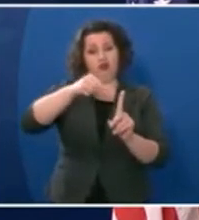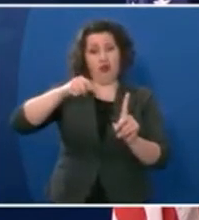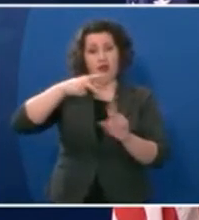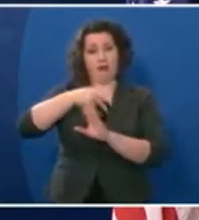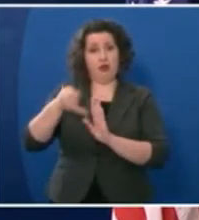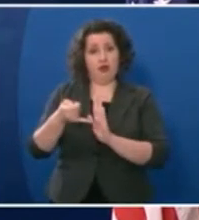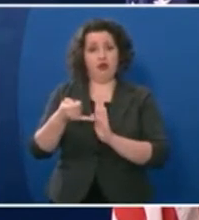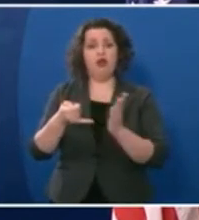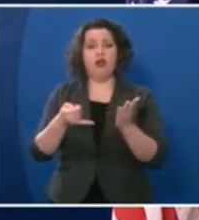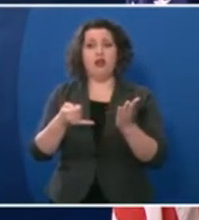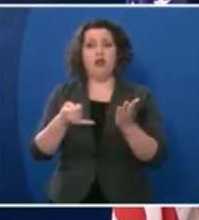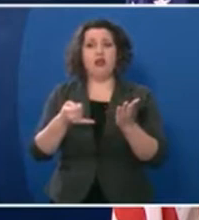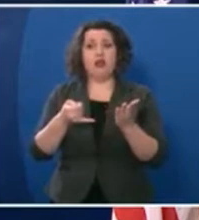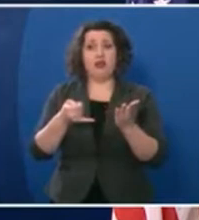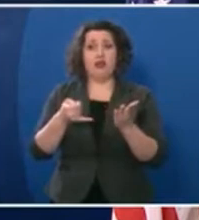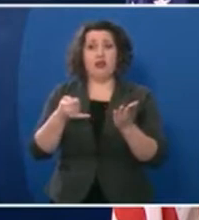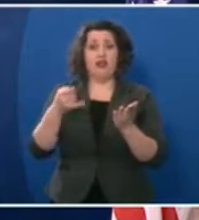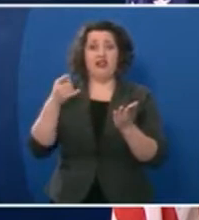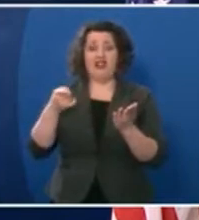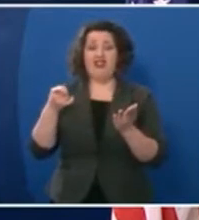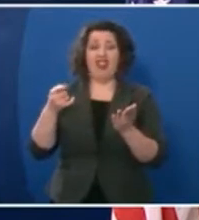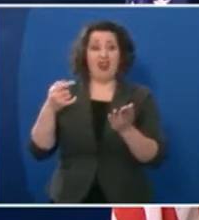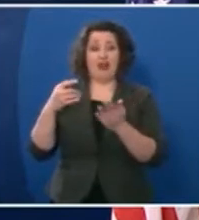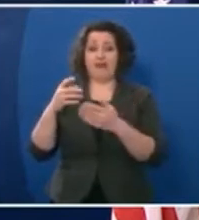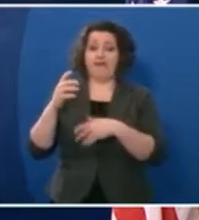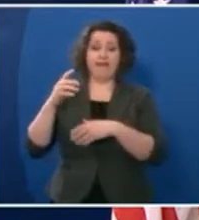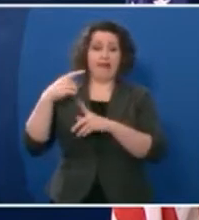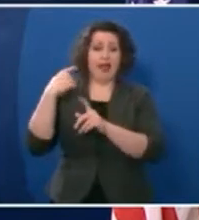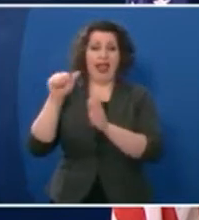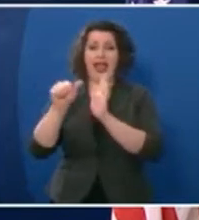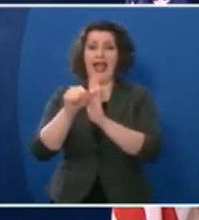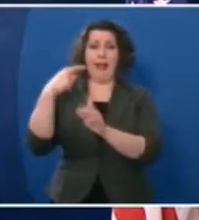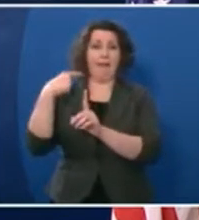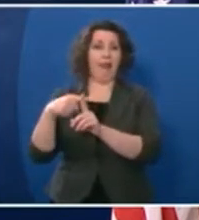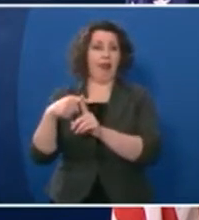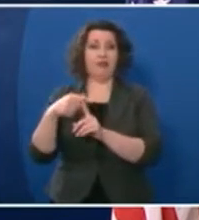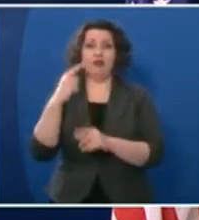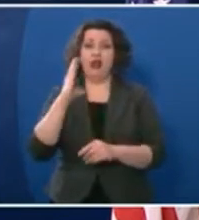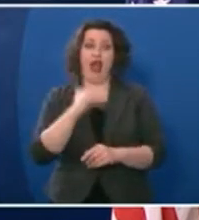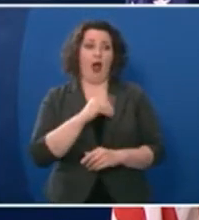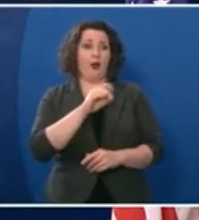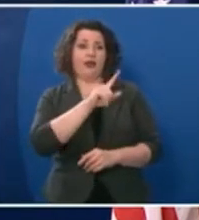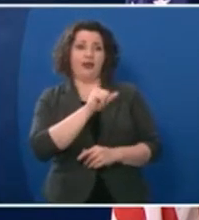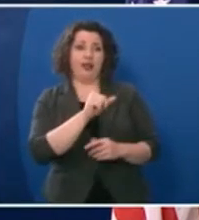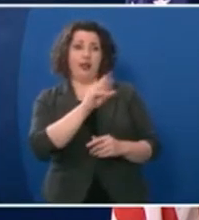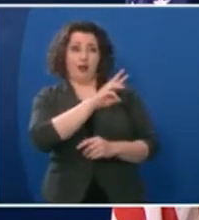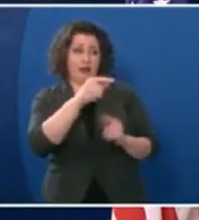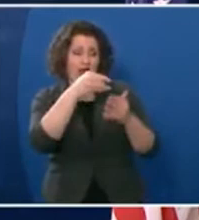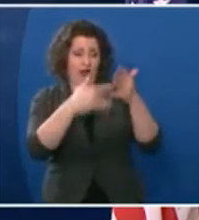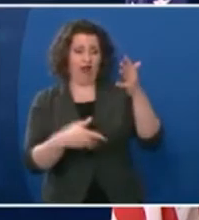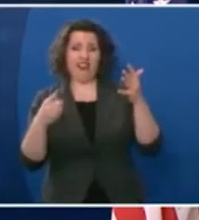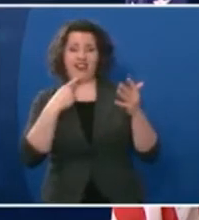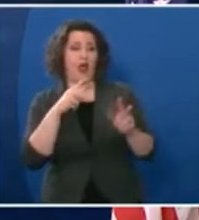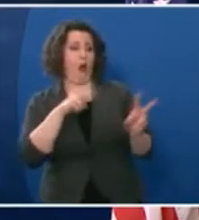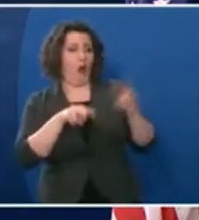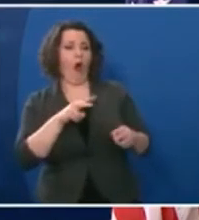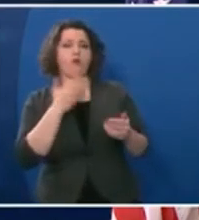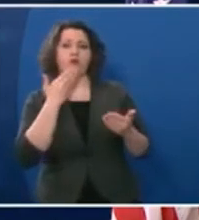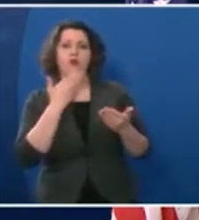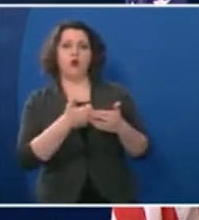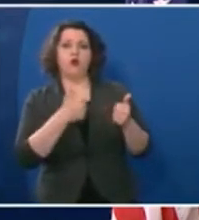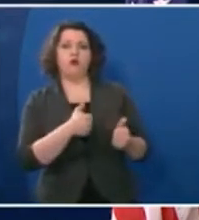give Iowa an A+ for the quality of data that we have on our website. So we are really trying very hard to provide Iowans with an